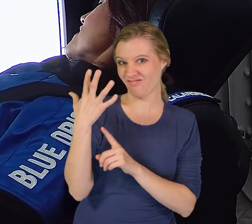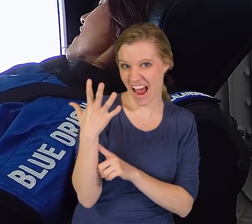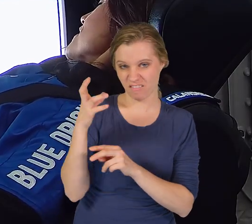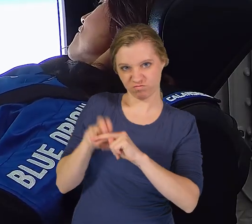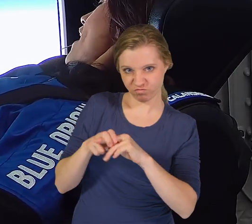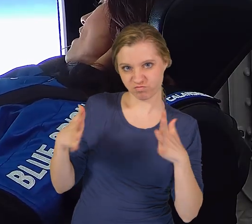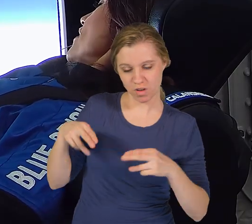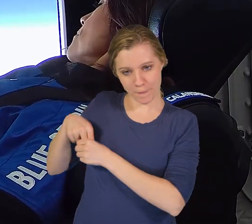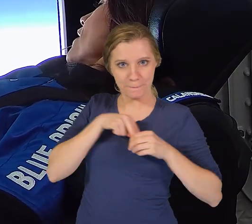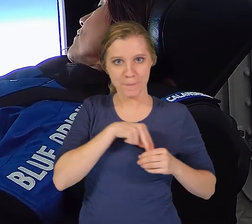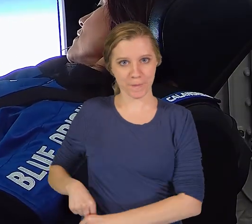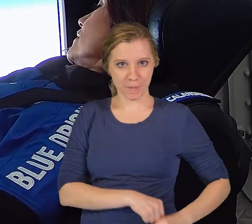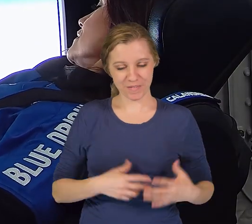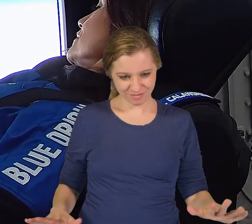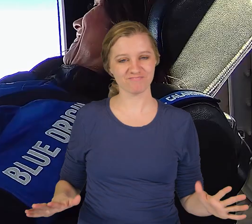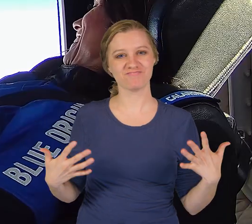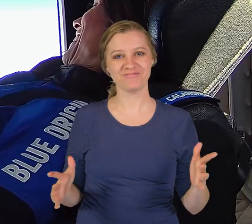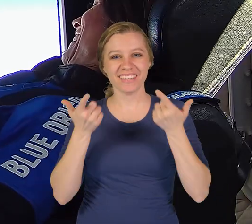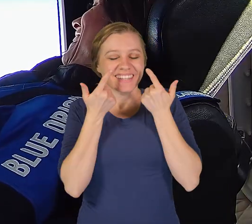Seek six and five and buckle.